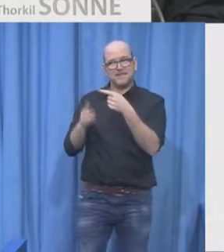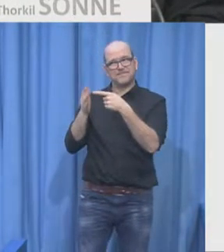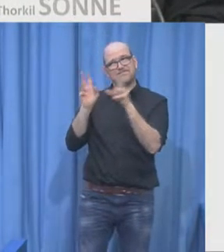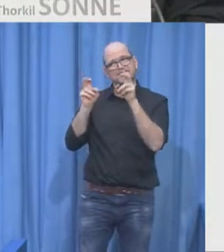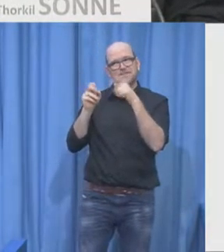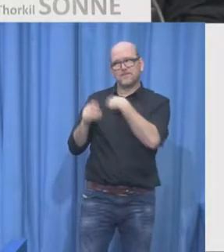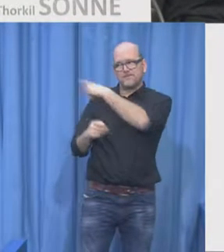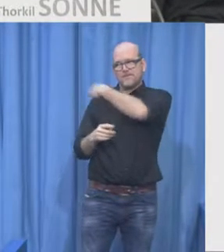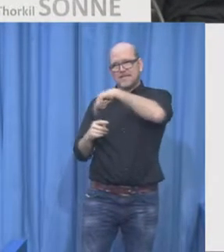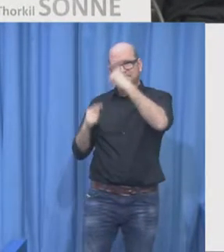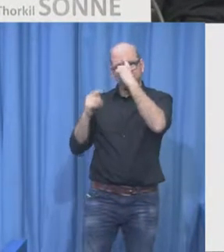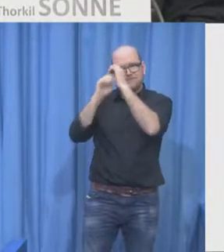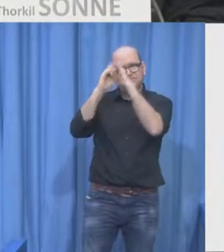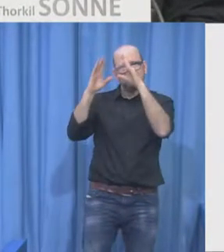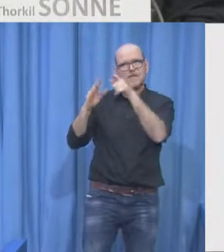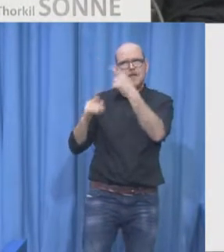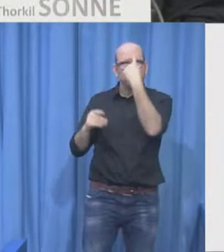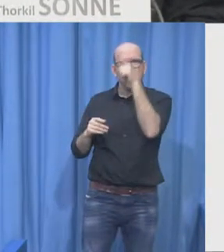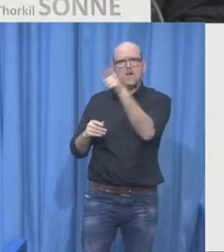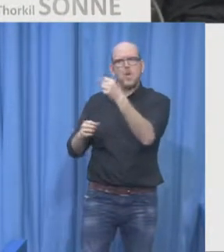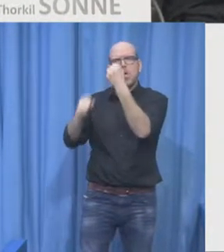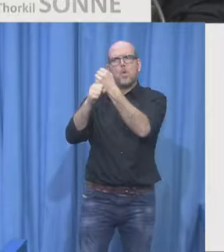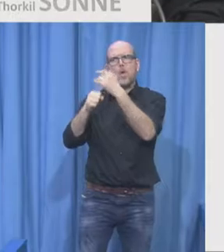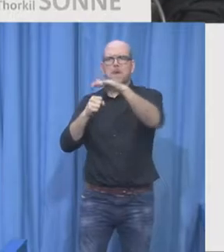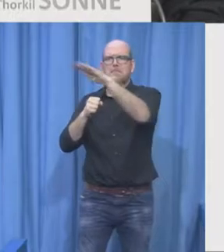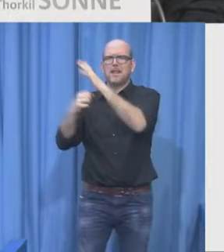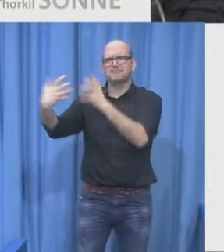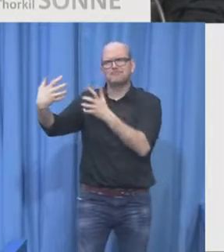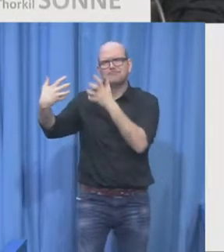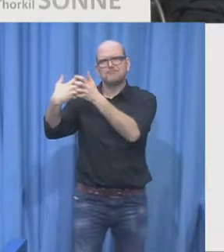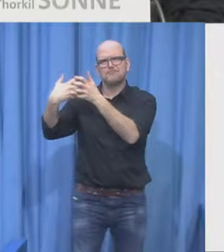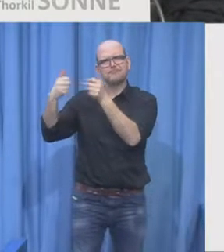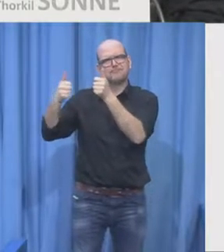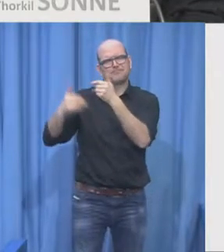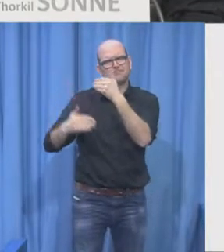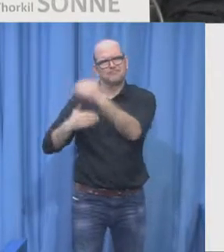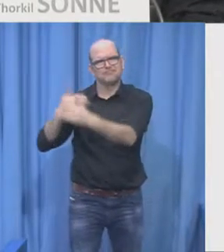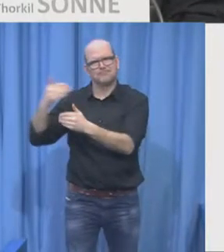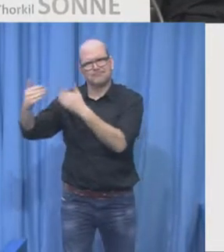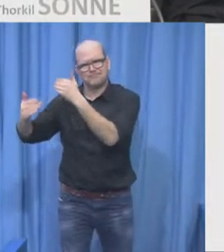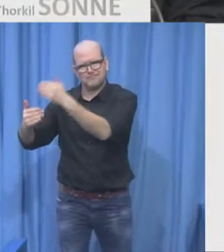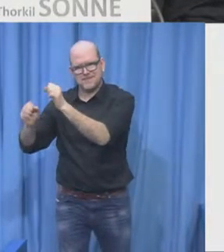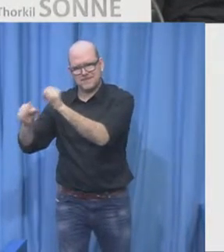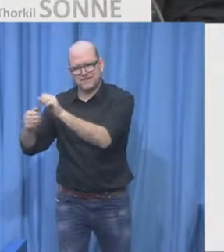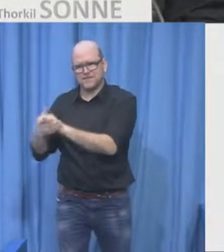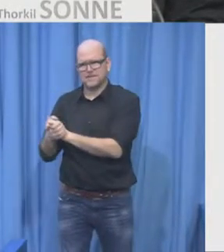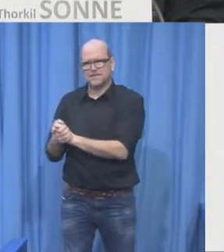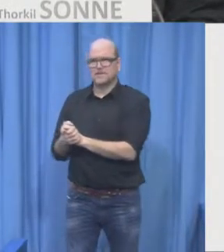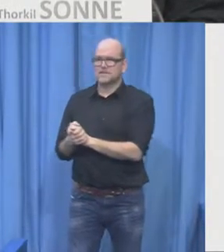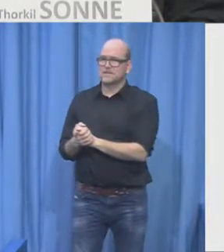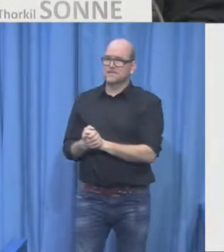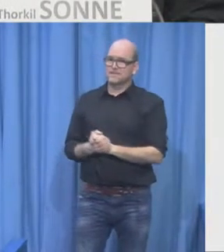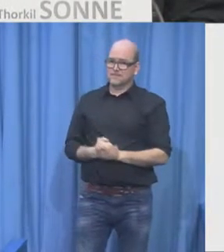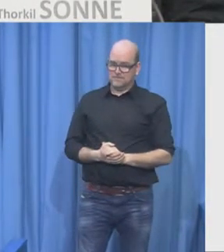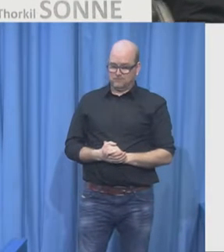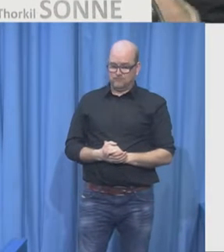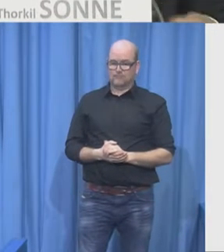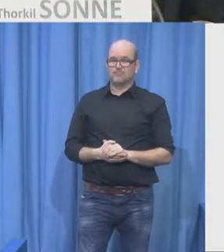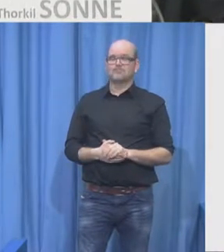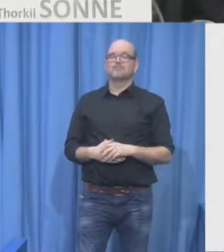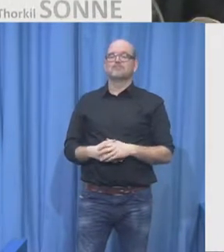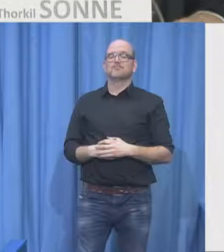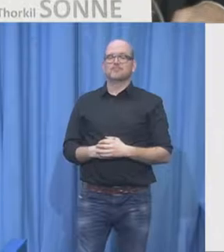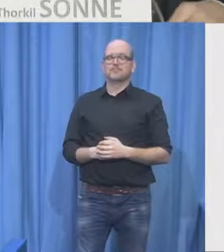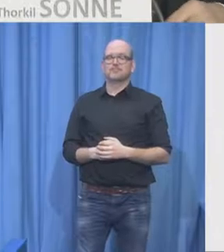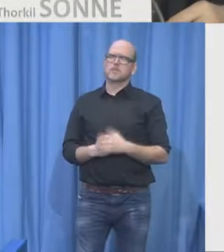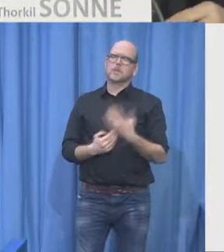Specialisterne is based on a vision of a world where people are given equal opportunities in the labor market. For autistic people, there may